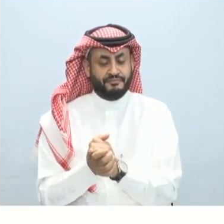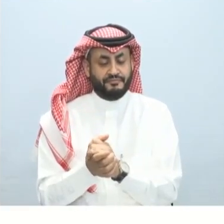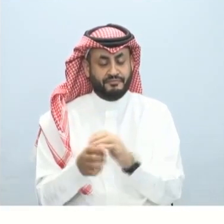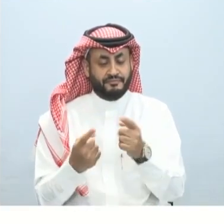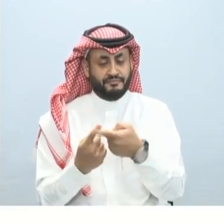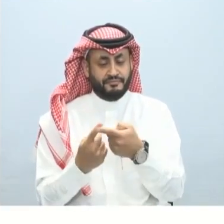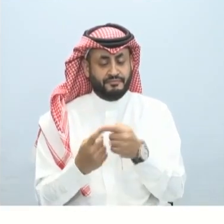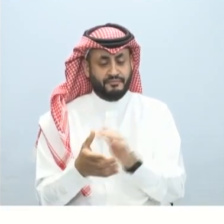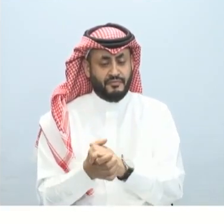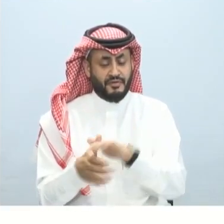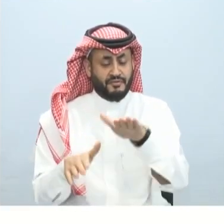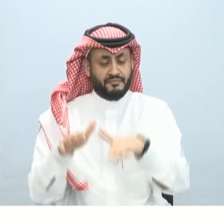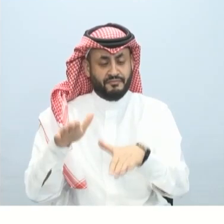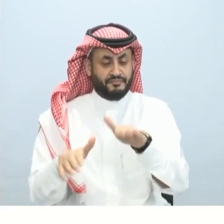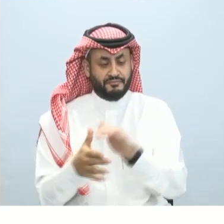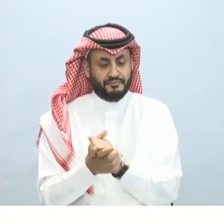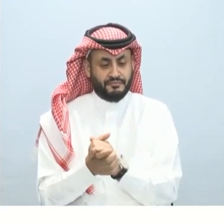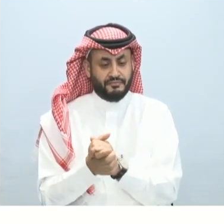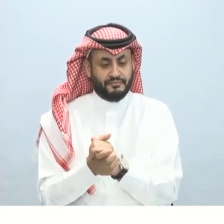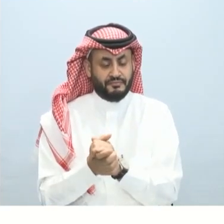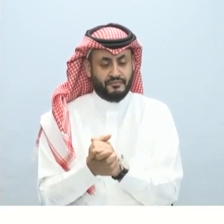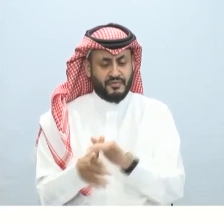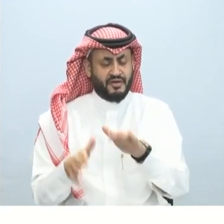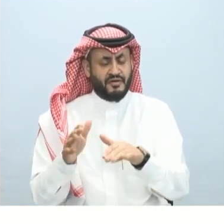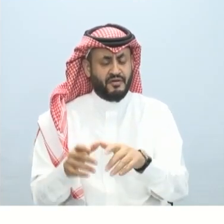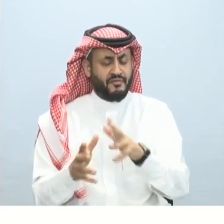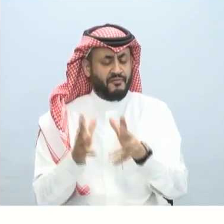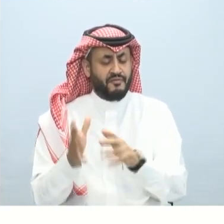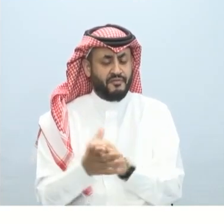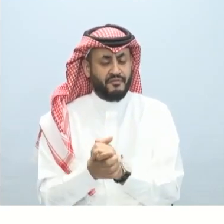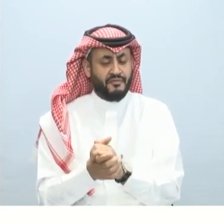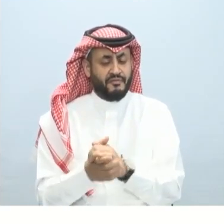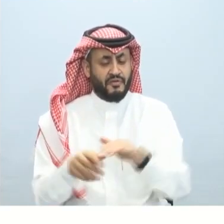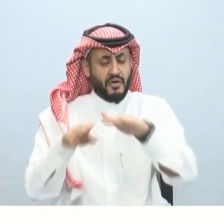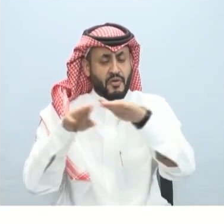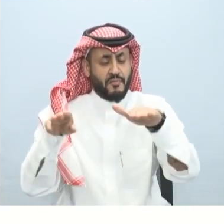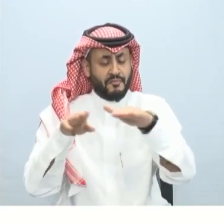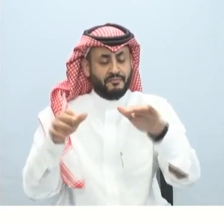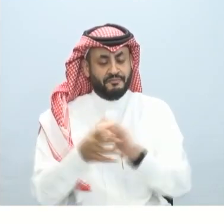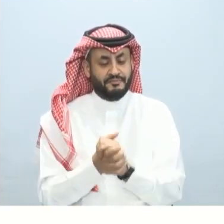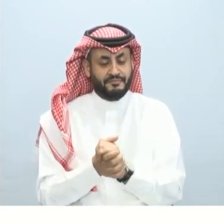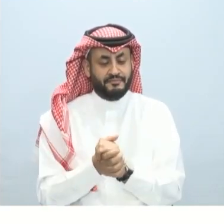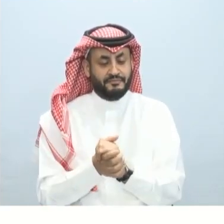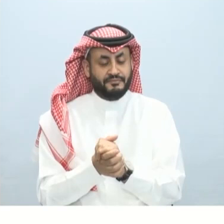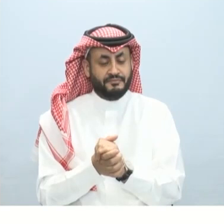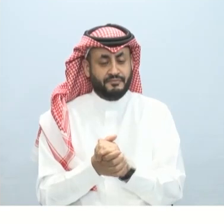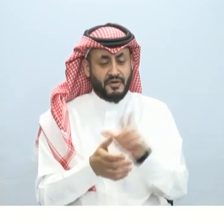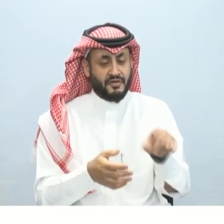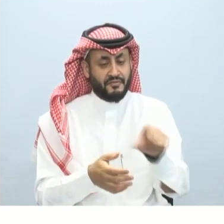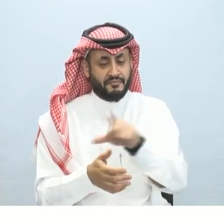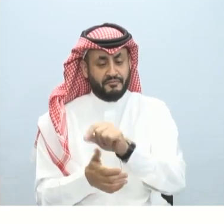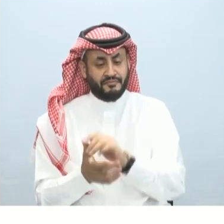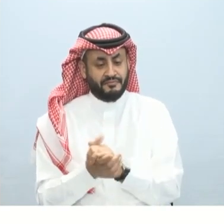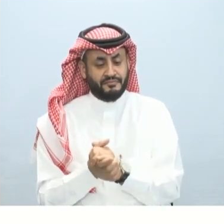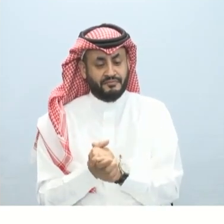first part, which is to compare. We have the comparative form, the superlative form. We have also the